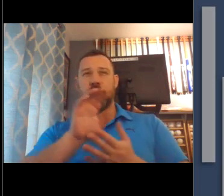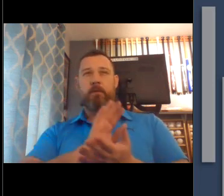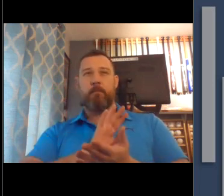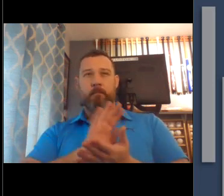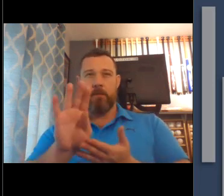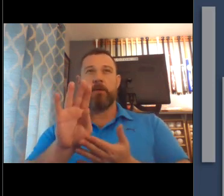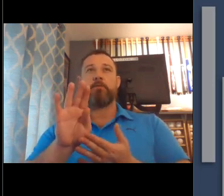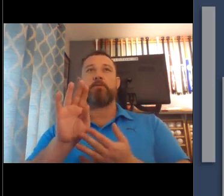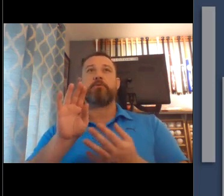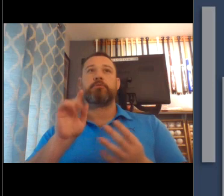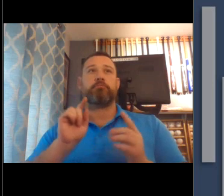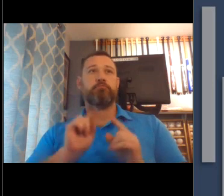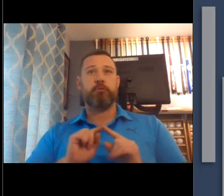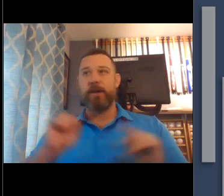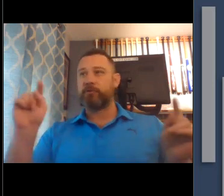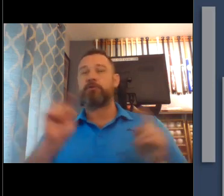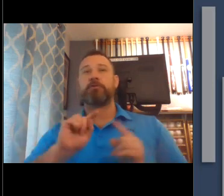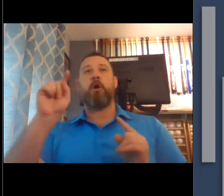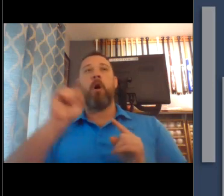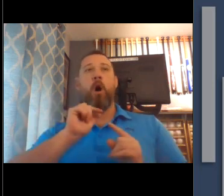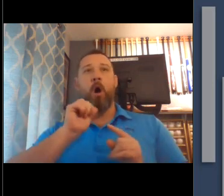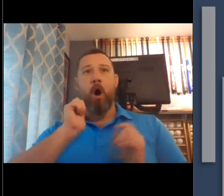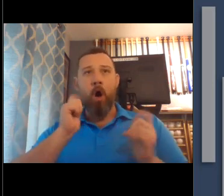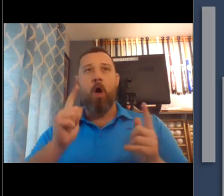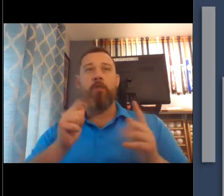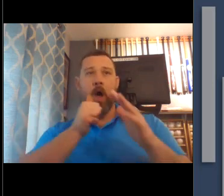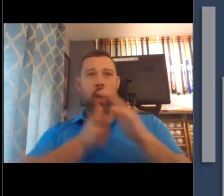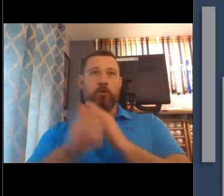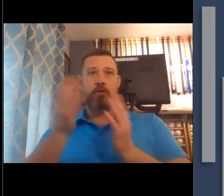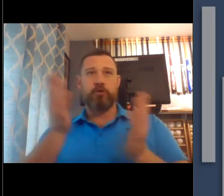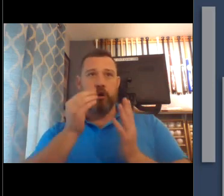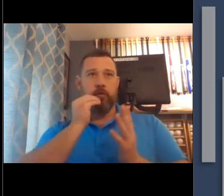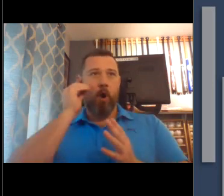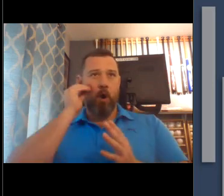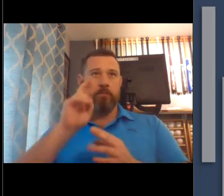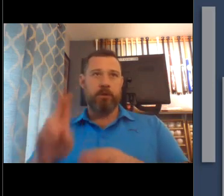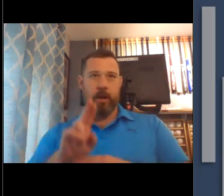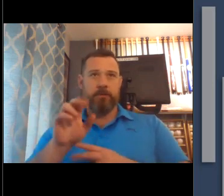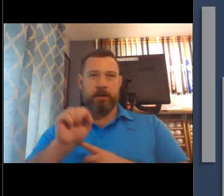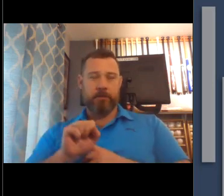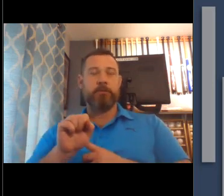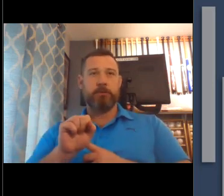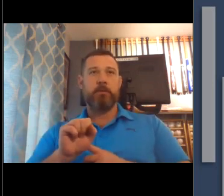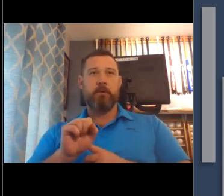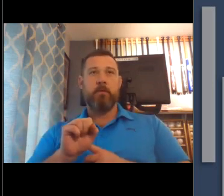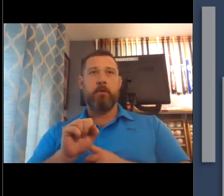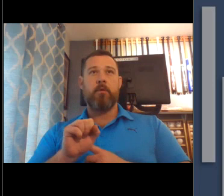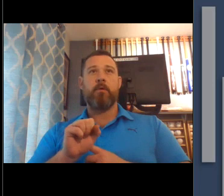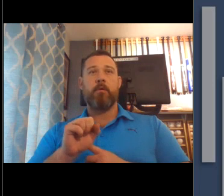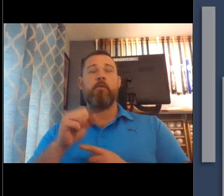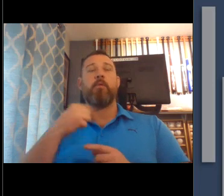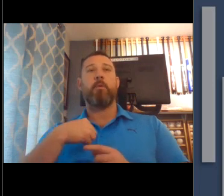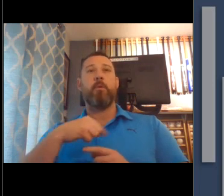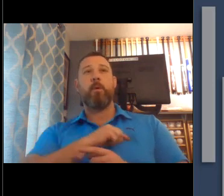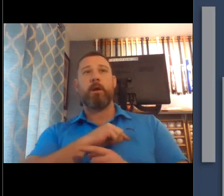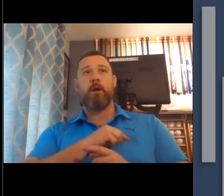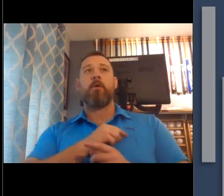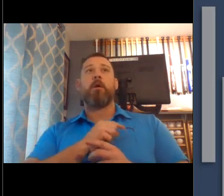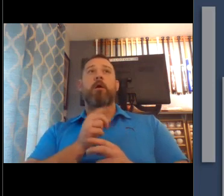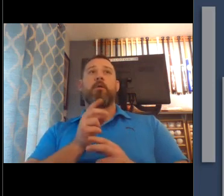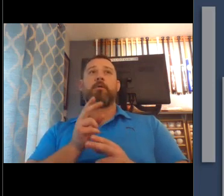the unserved and underserved homes in the United States. Oh, wow. And we are on a high